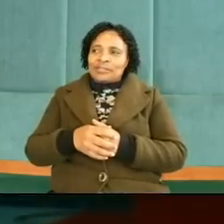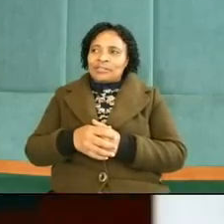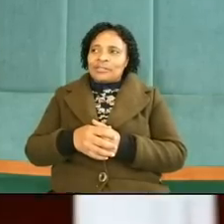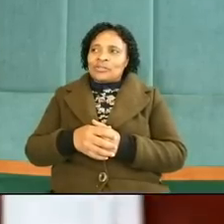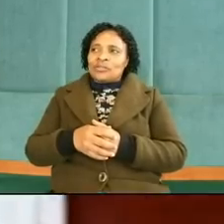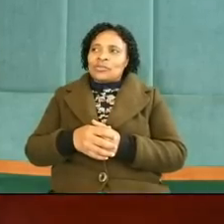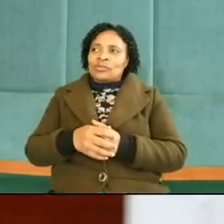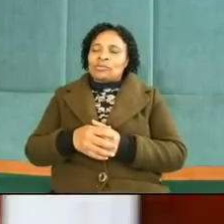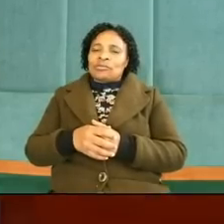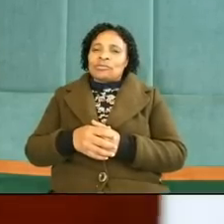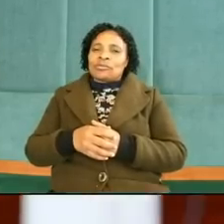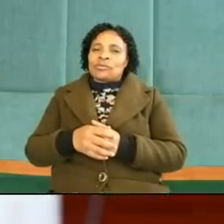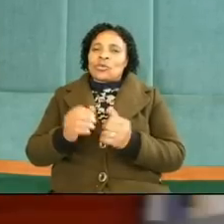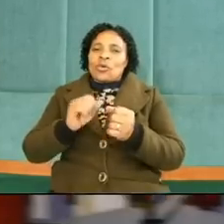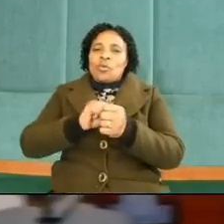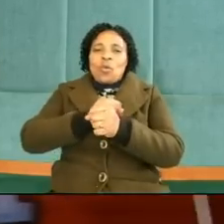Well, I think it come from a lab.